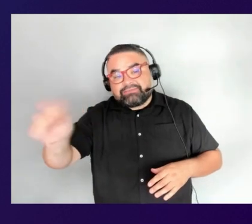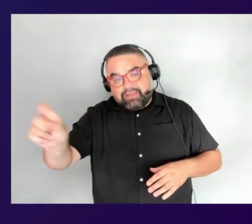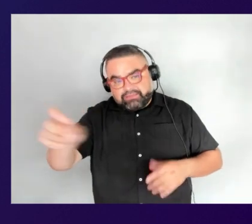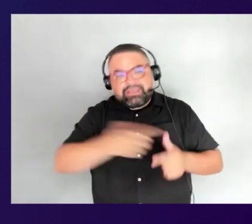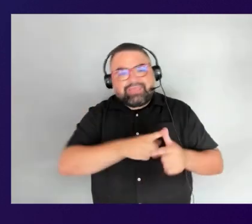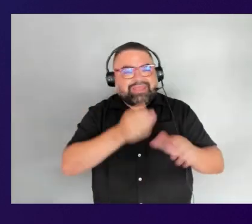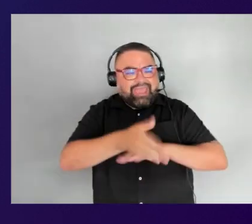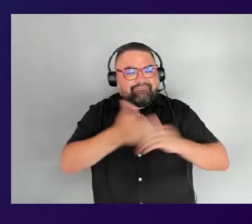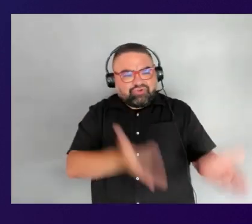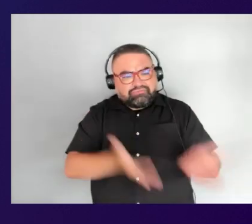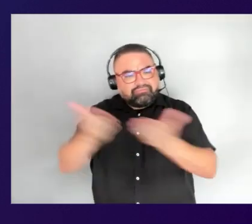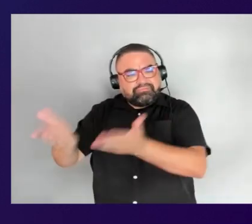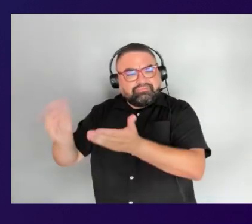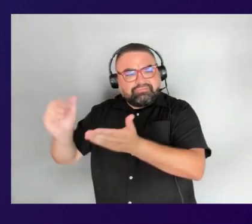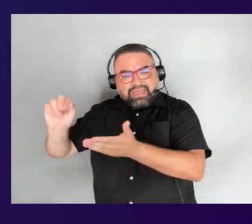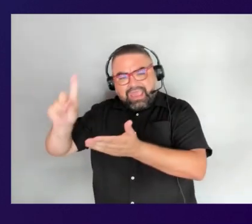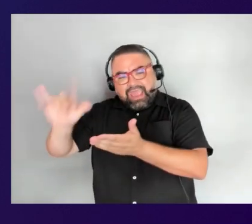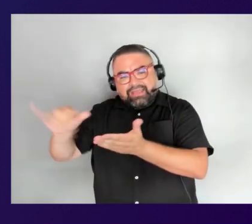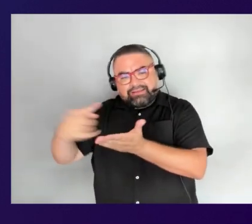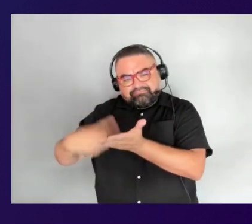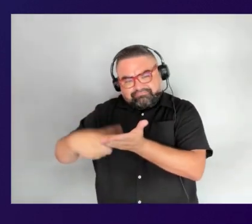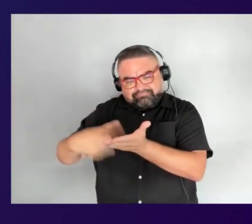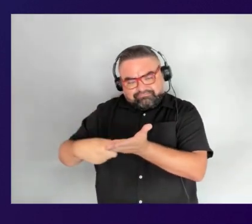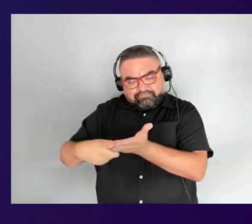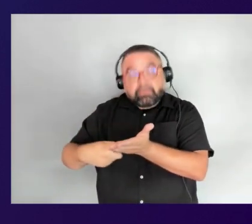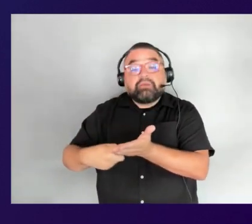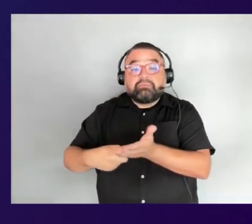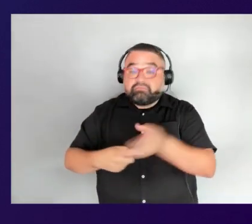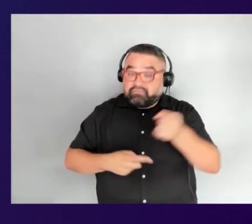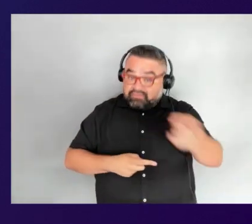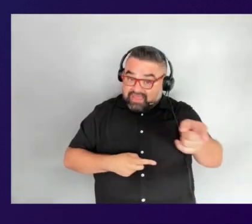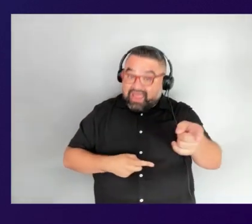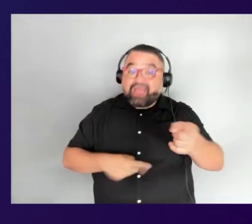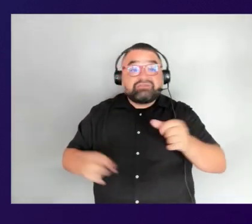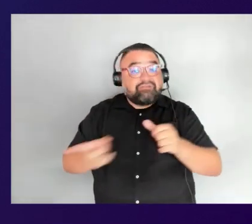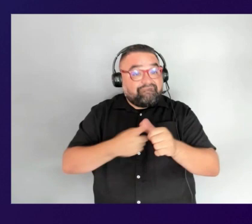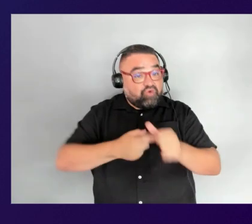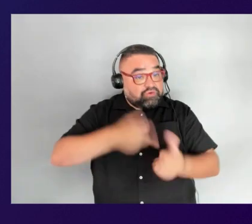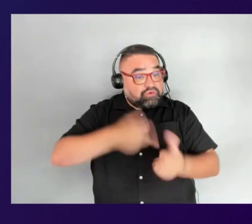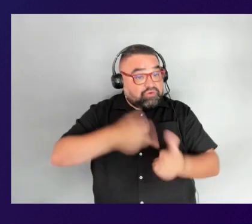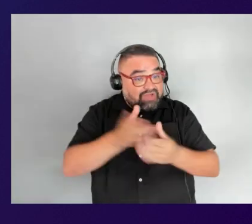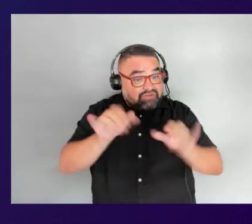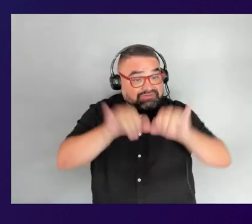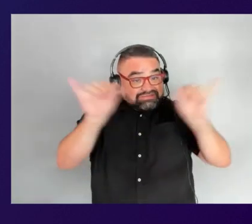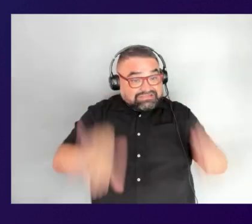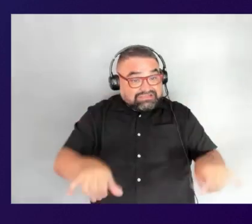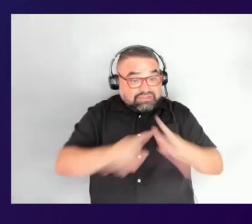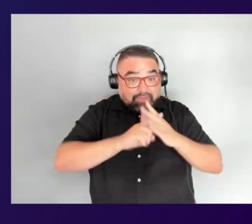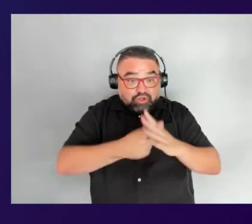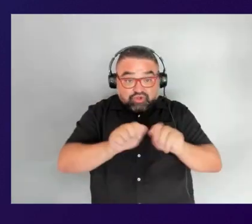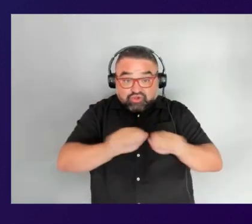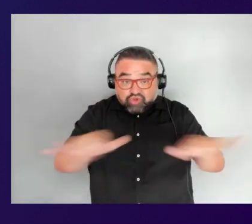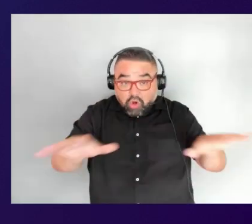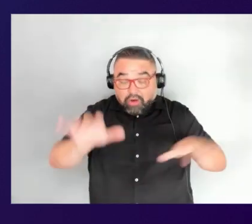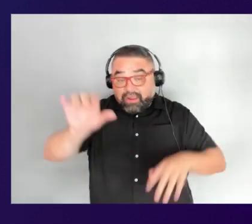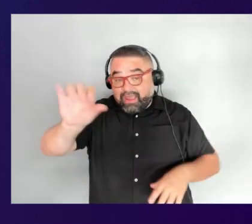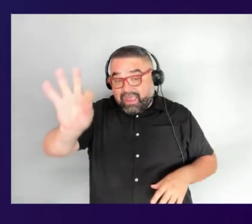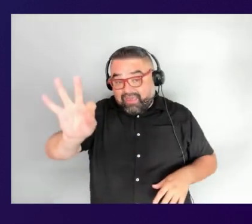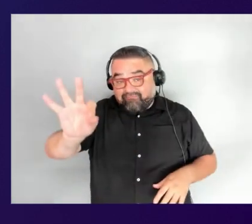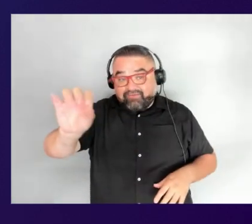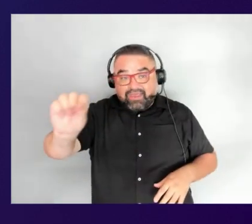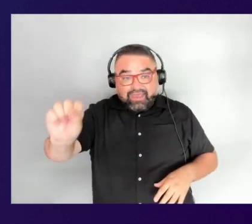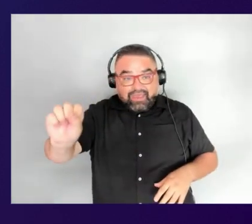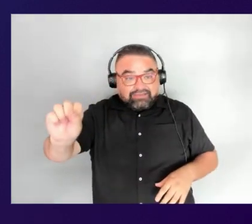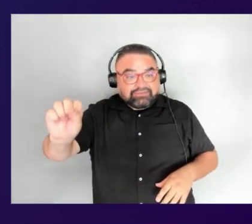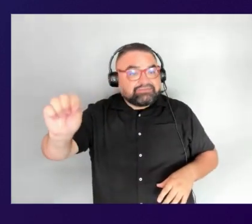look at Amazon FSx for Windows File Server, this is one of our first file systems that we launched with the FSx portfolio, and it's built on